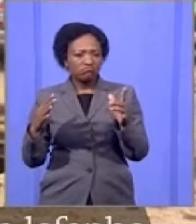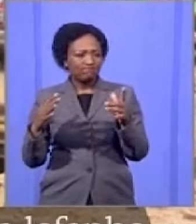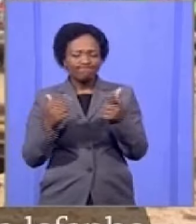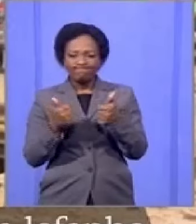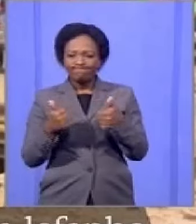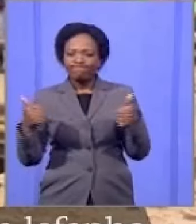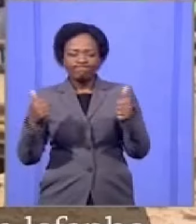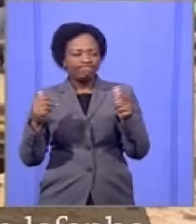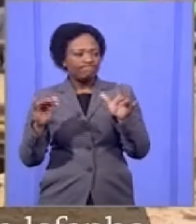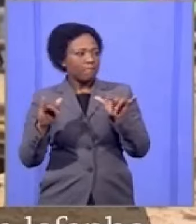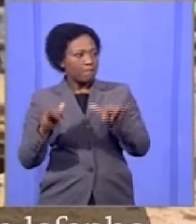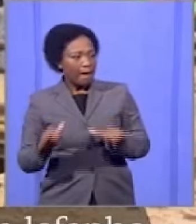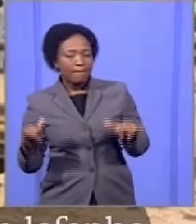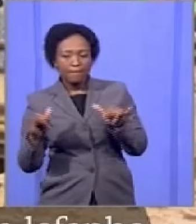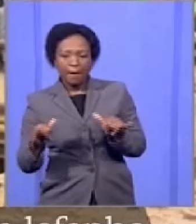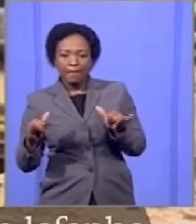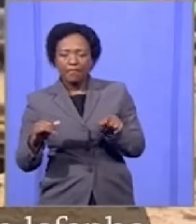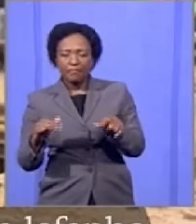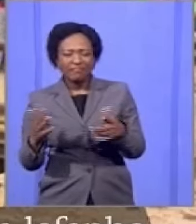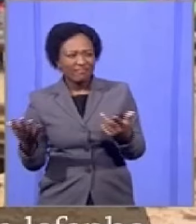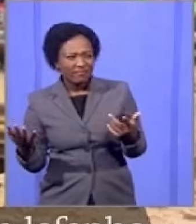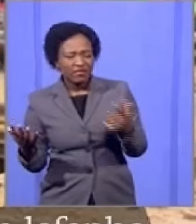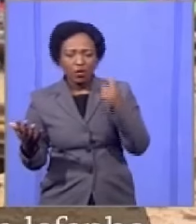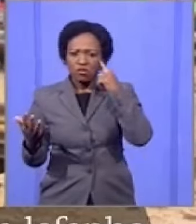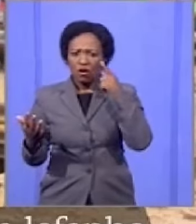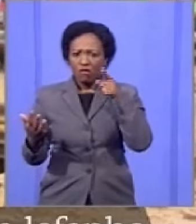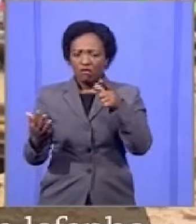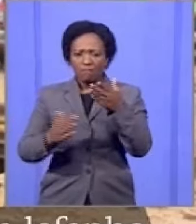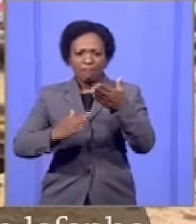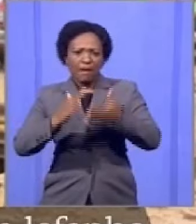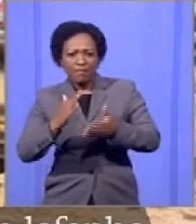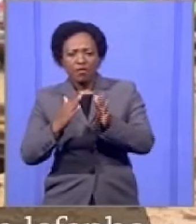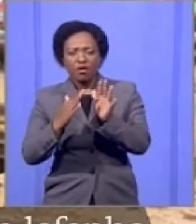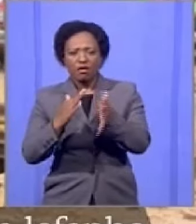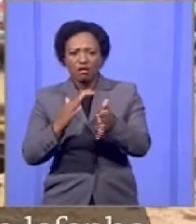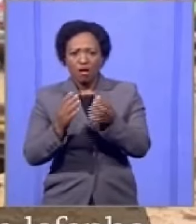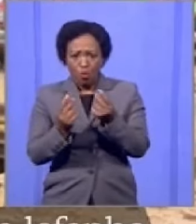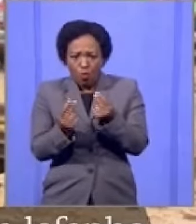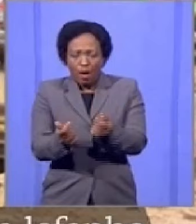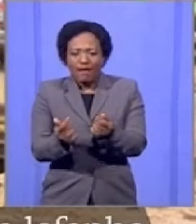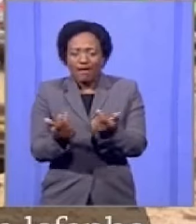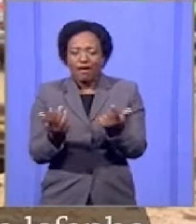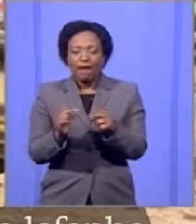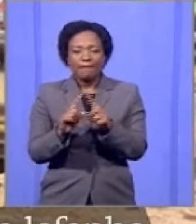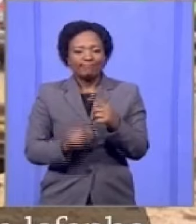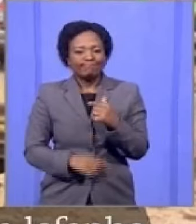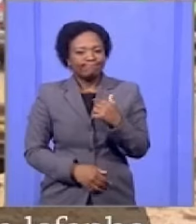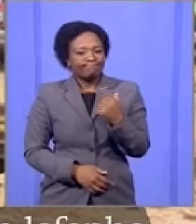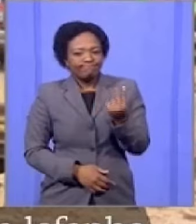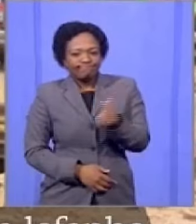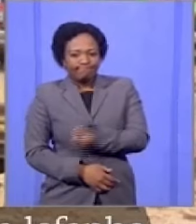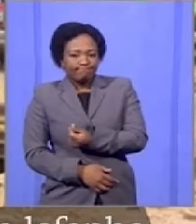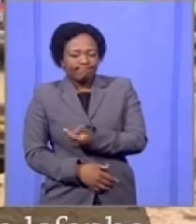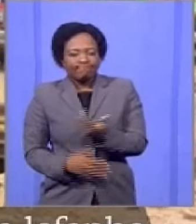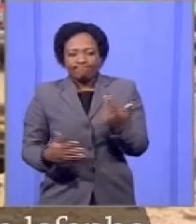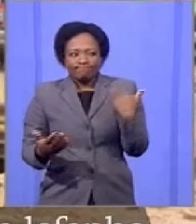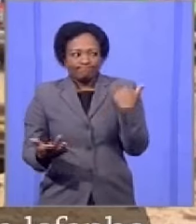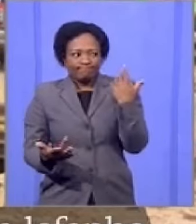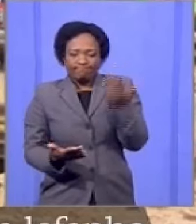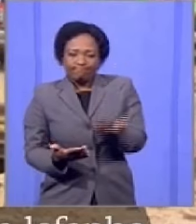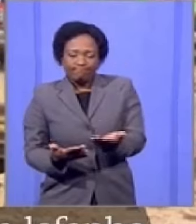the idea that this thing will come to an end as quickly as possible. Unfortunately enough, this thing has